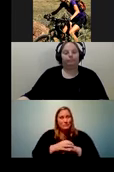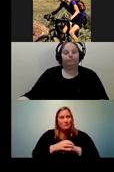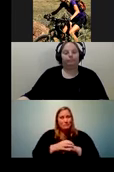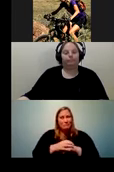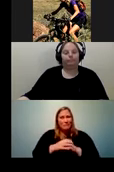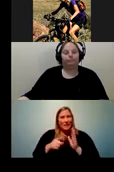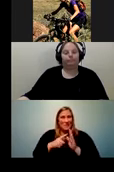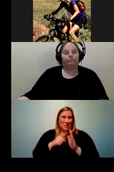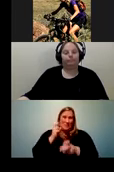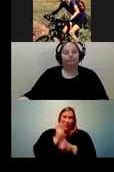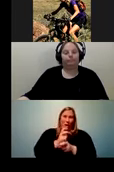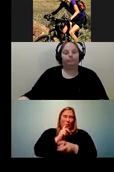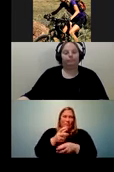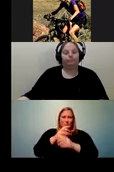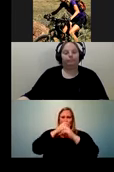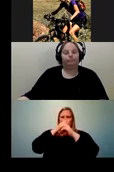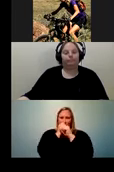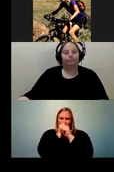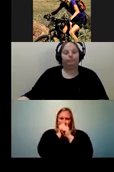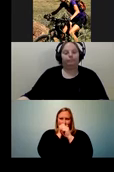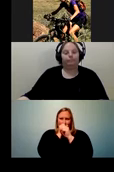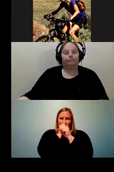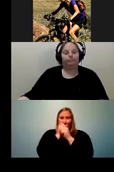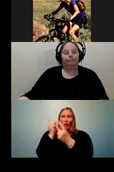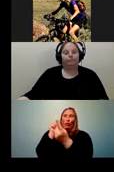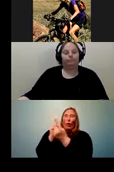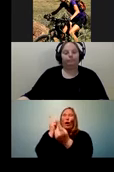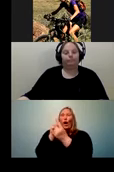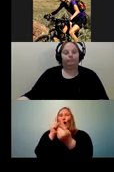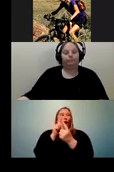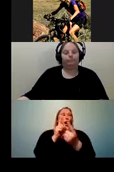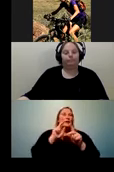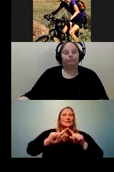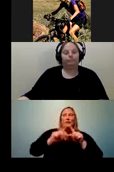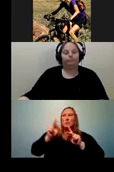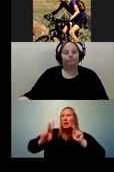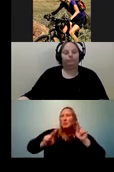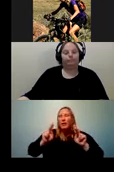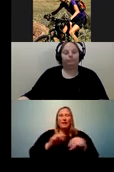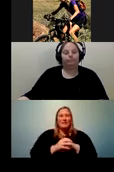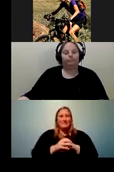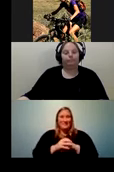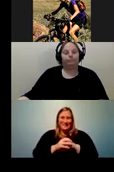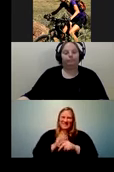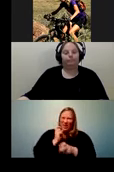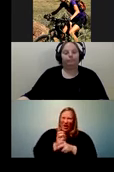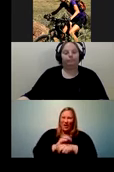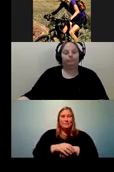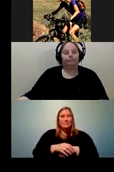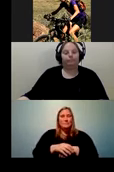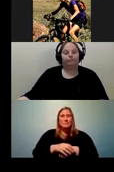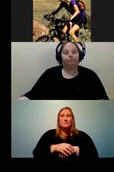confidentiality. You run into people all the time. How do you maintain that? Physical surroundings. We're seeing each